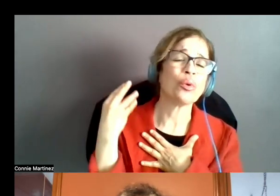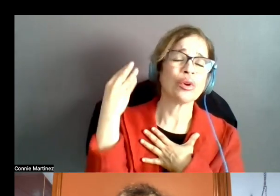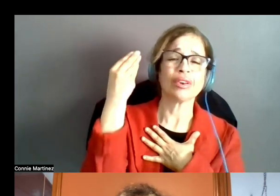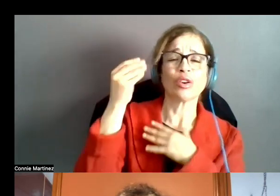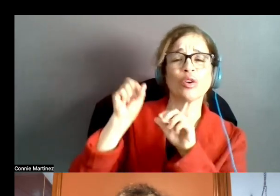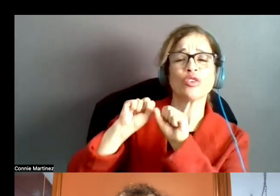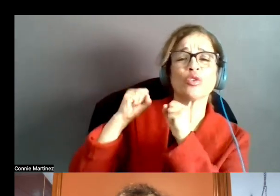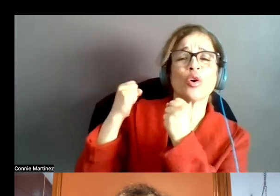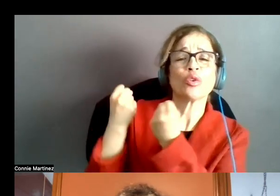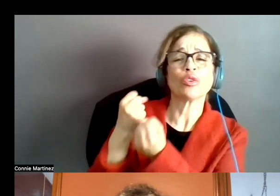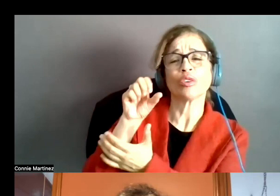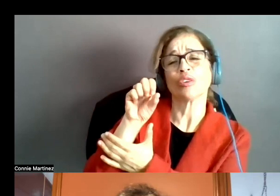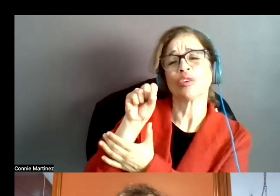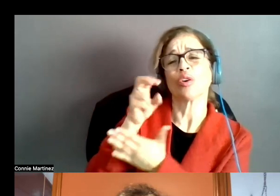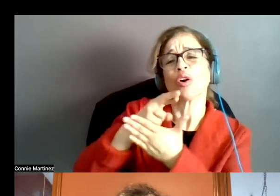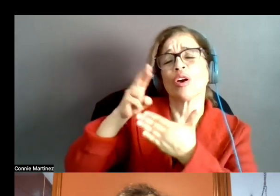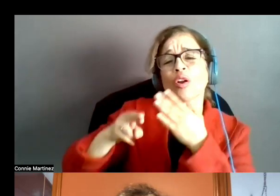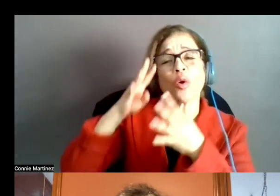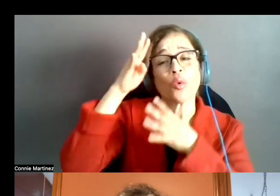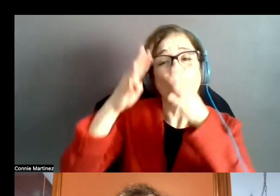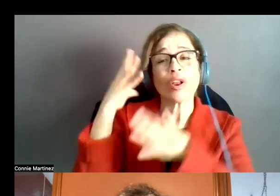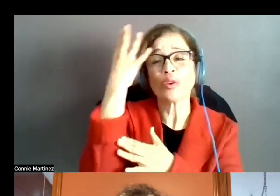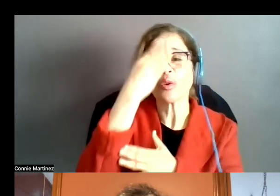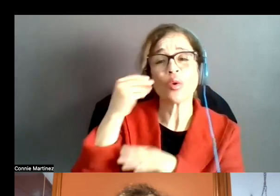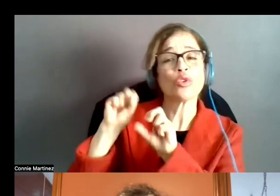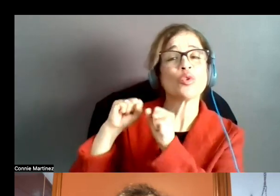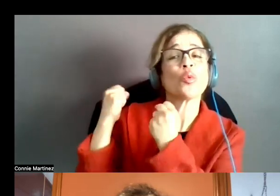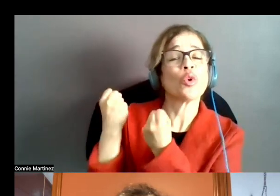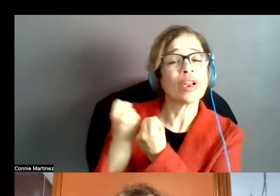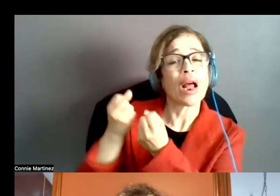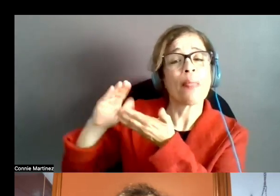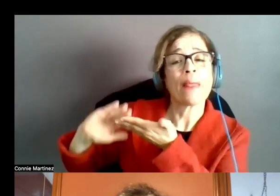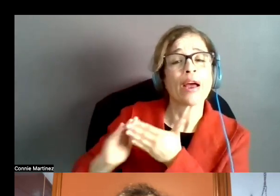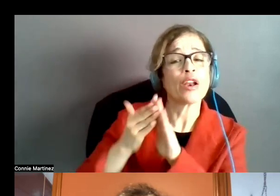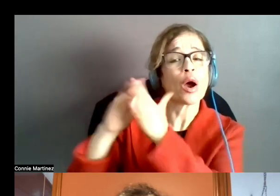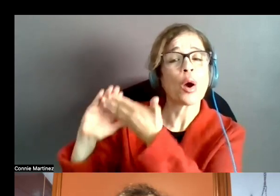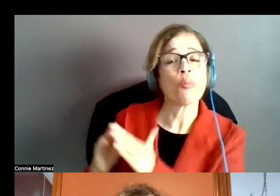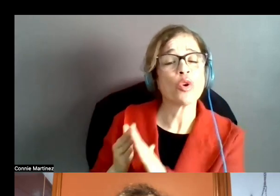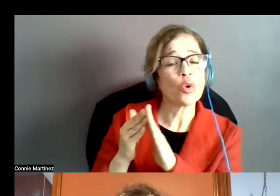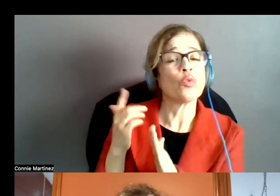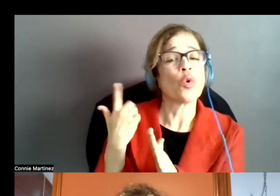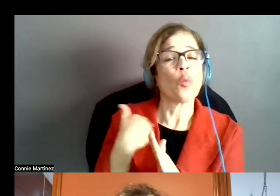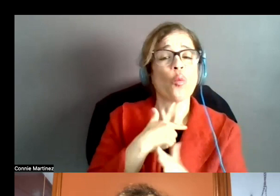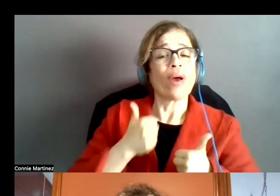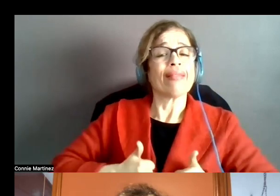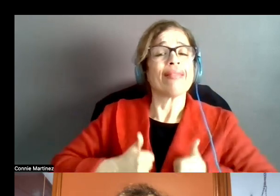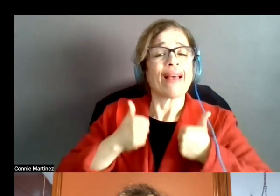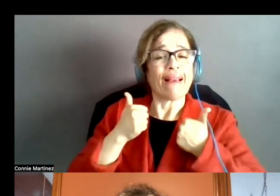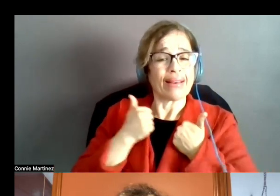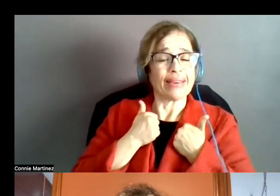society, it resulted in creating a beautiful society and a community that we live, that